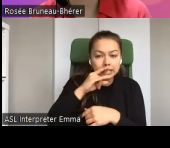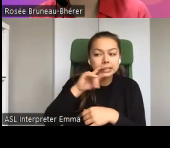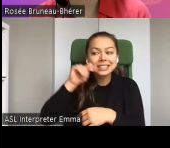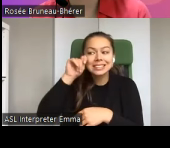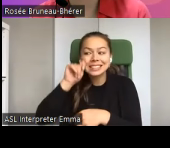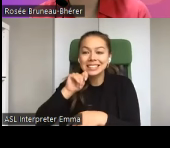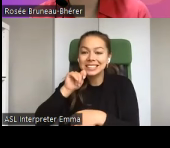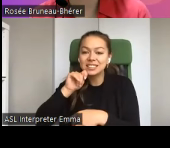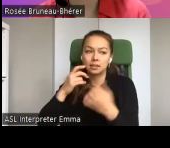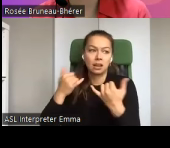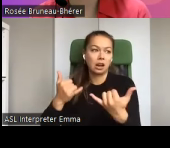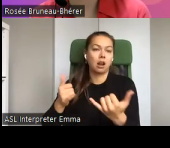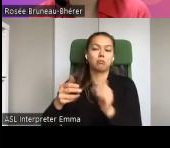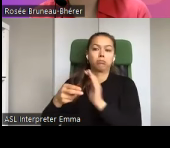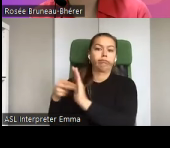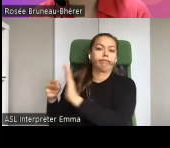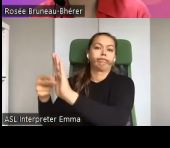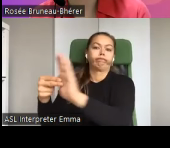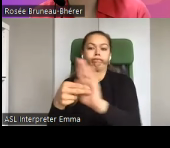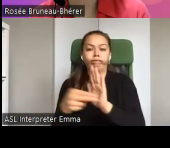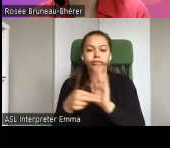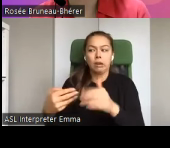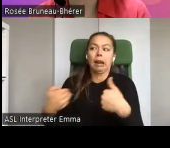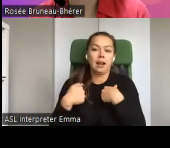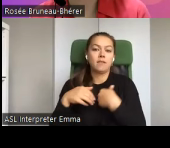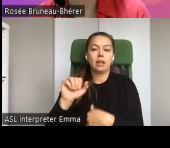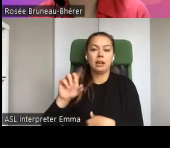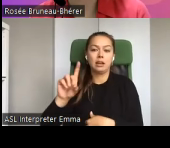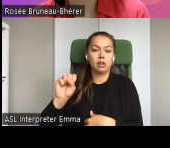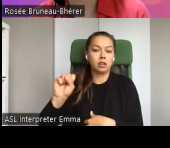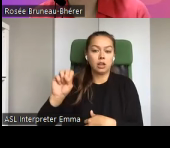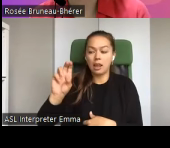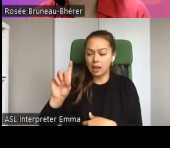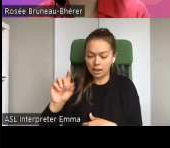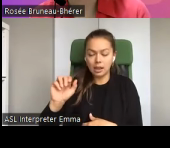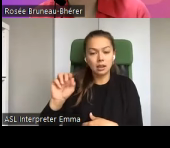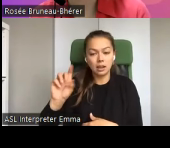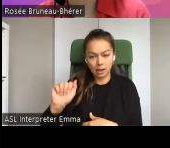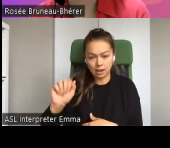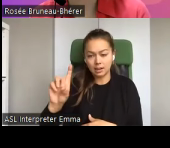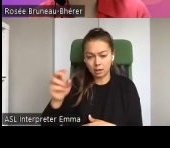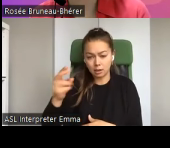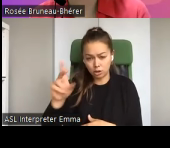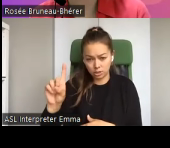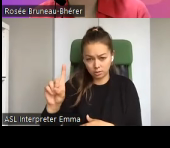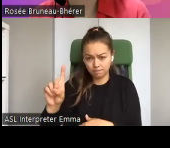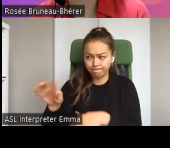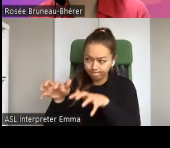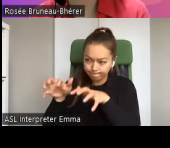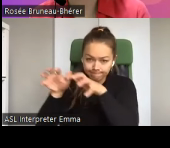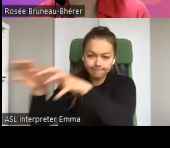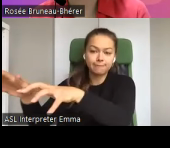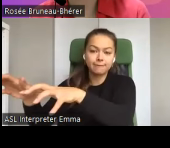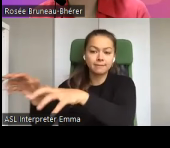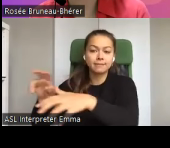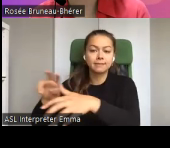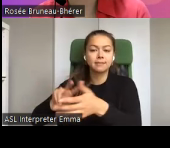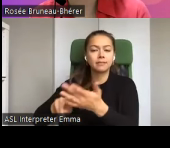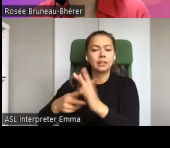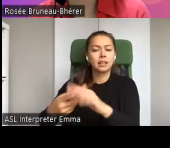prevalent. And so there's really an exercise that's done in literature to try to set